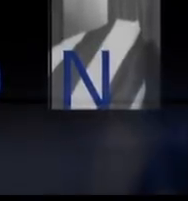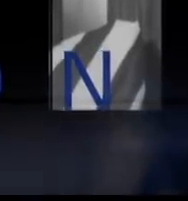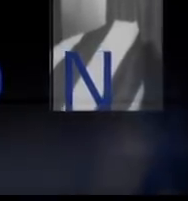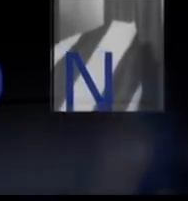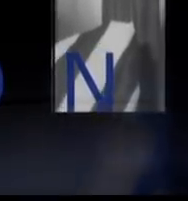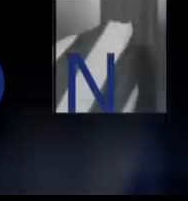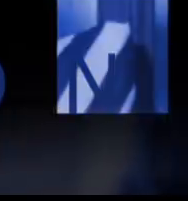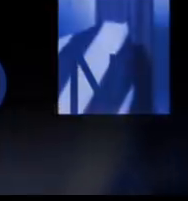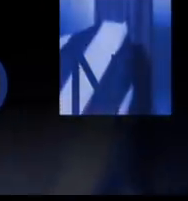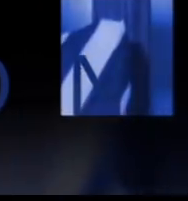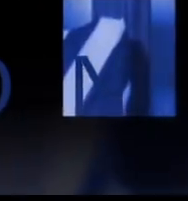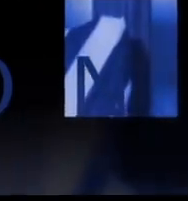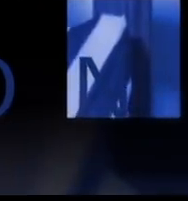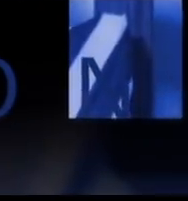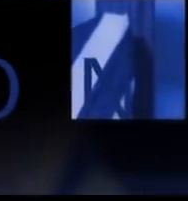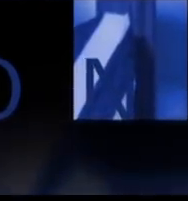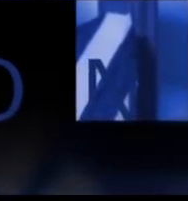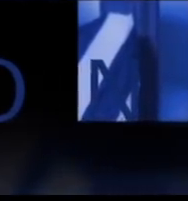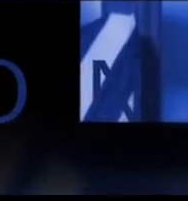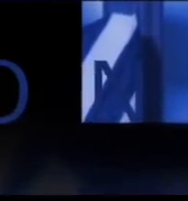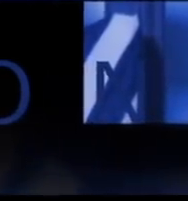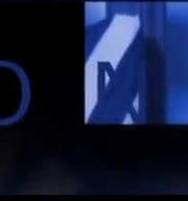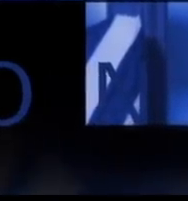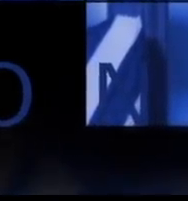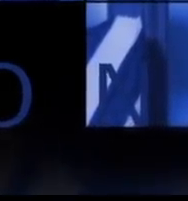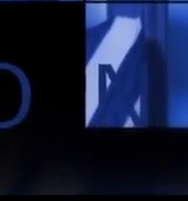only way. That's the only way to grow.